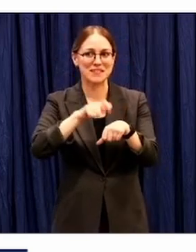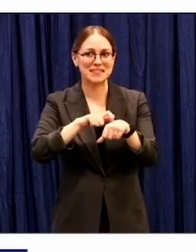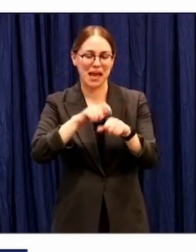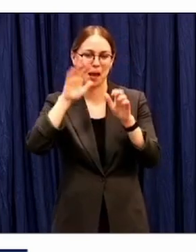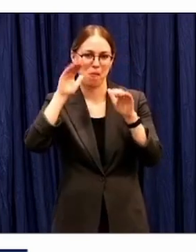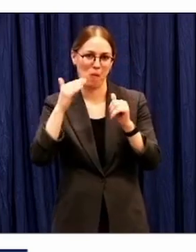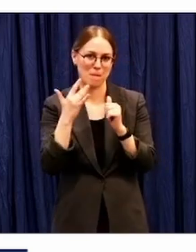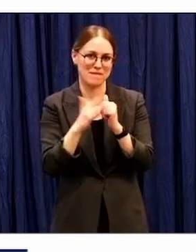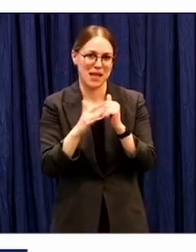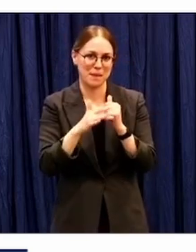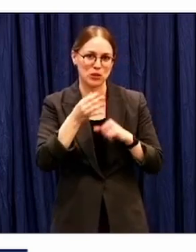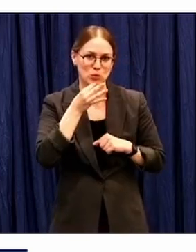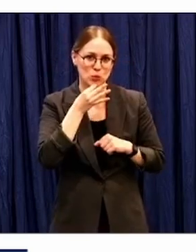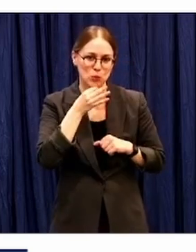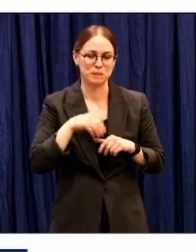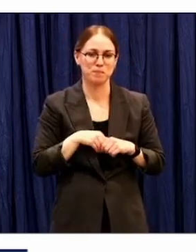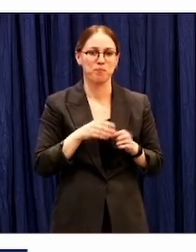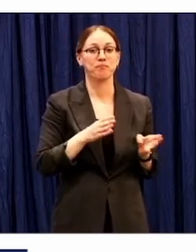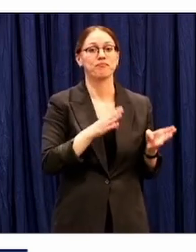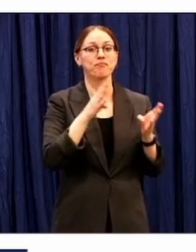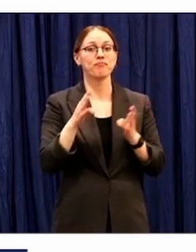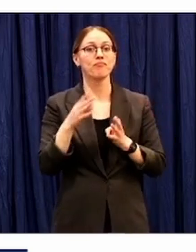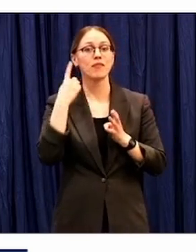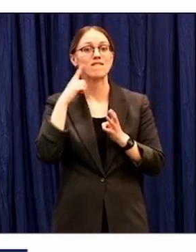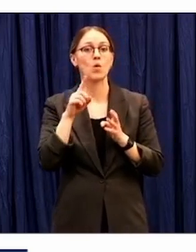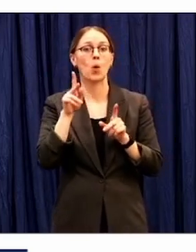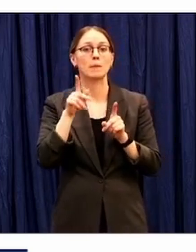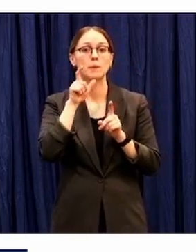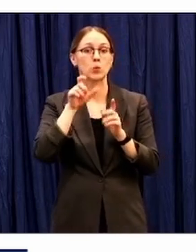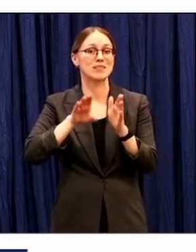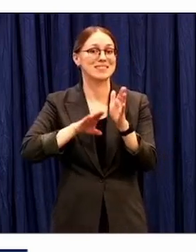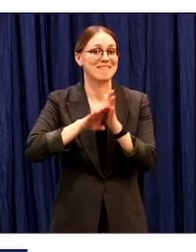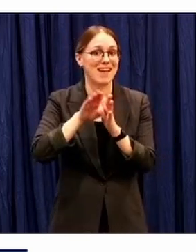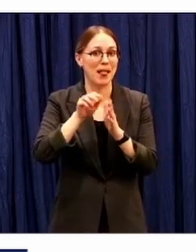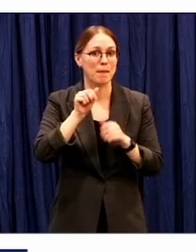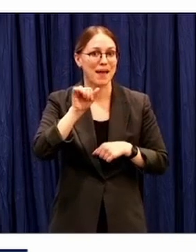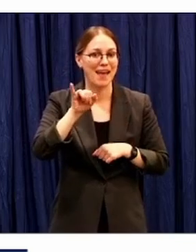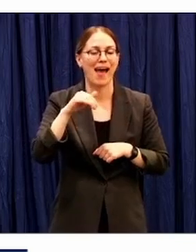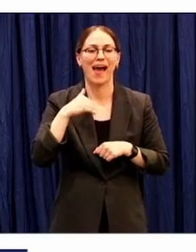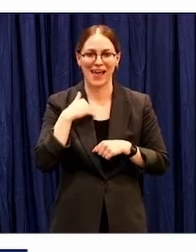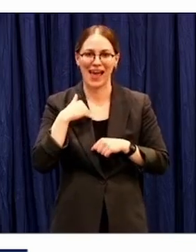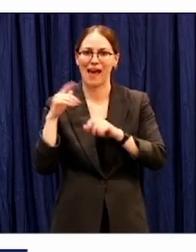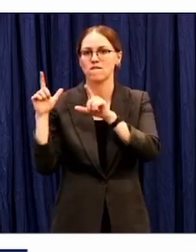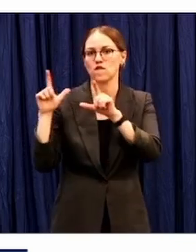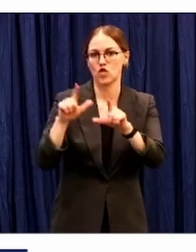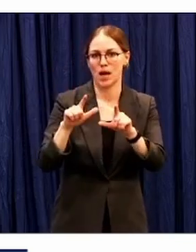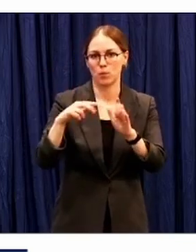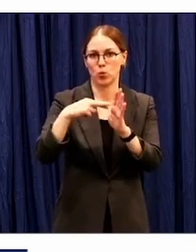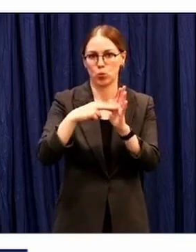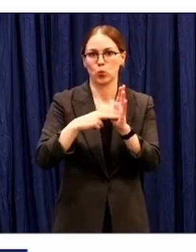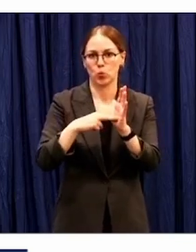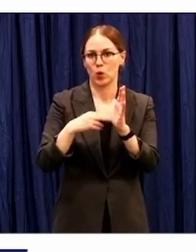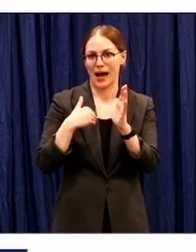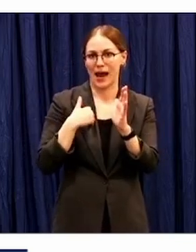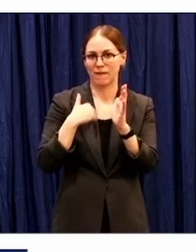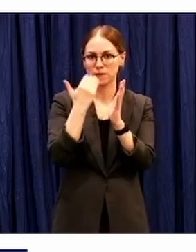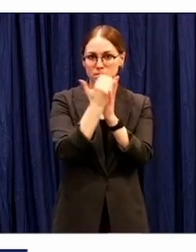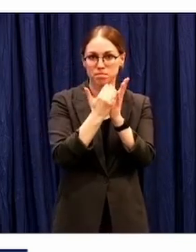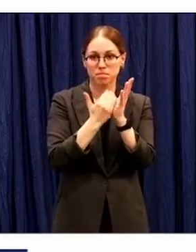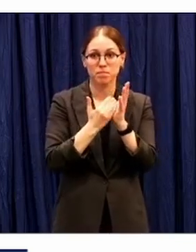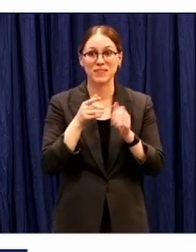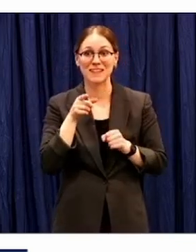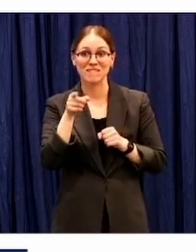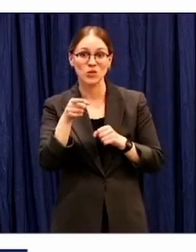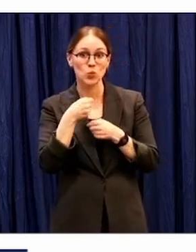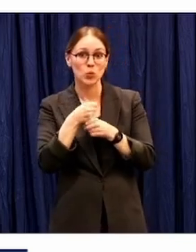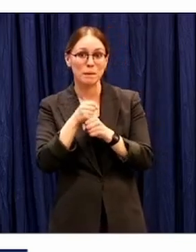For developers, we have digital guidelines, which is a design framework. And if you are an application developer that